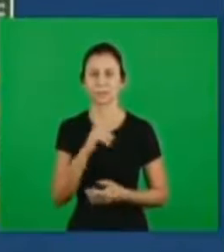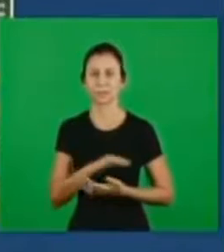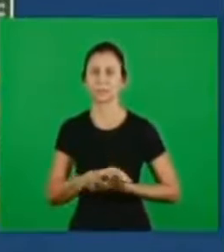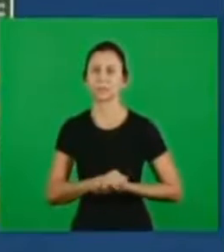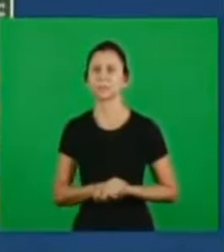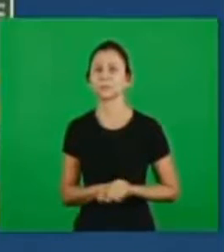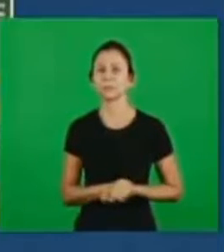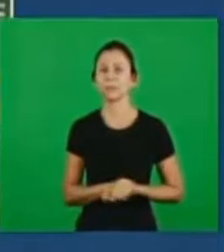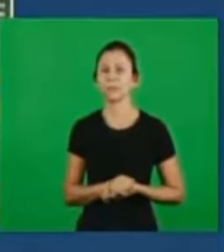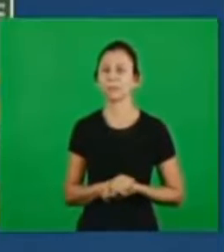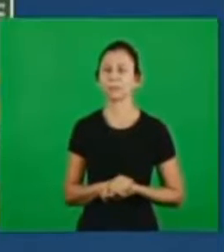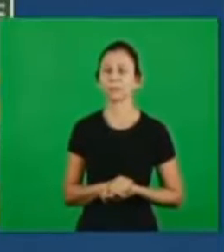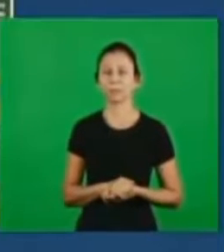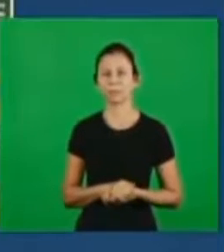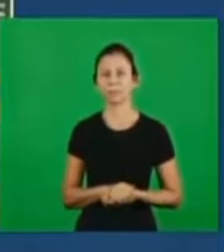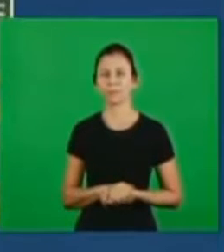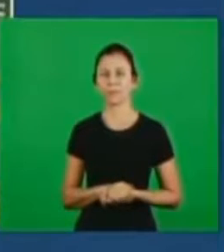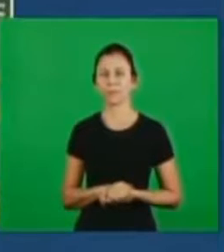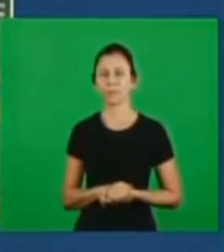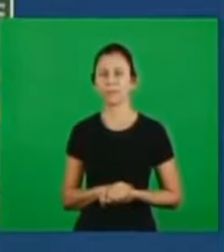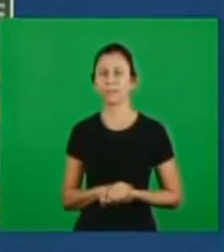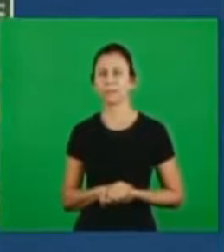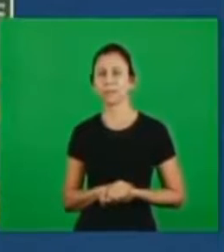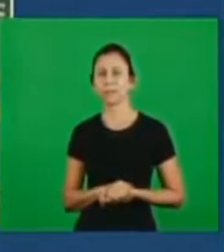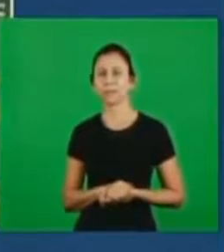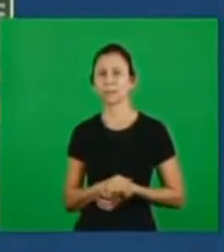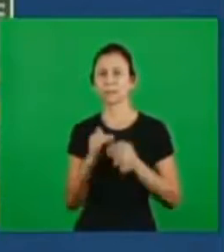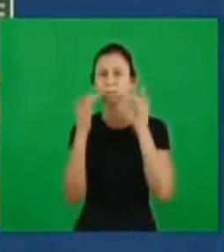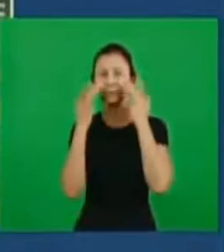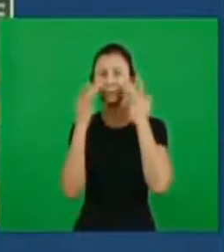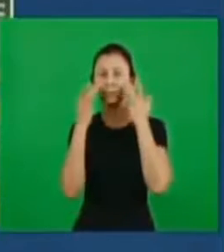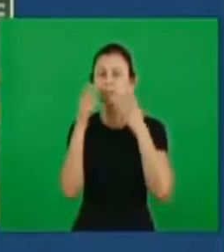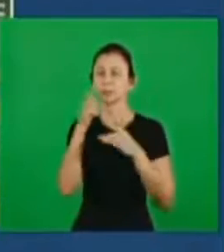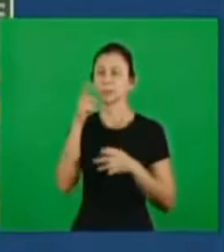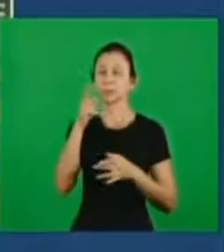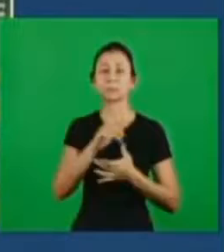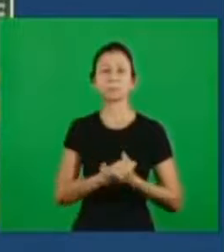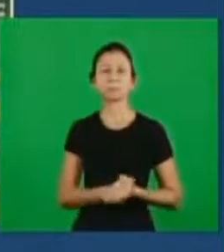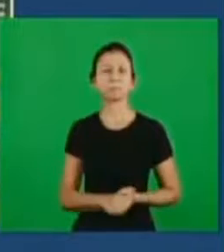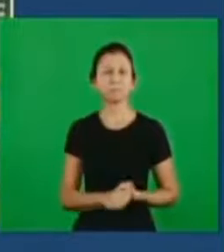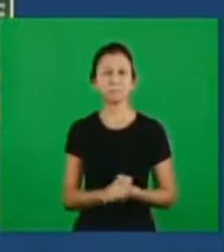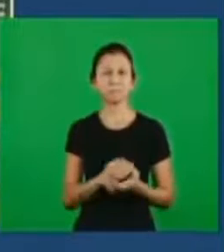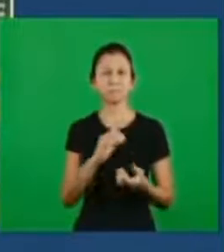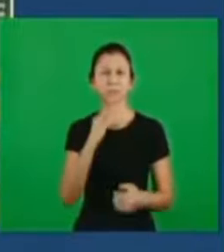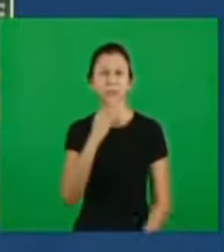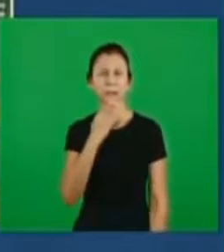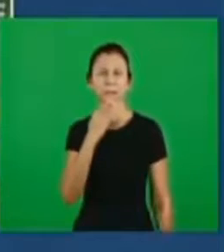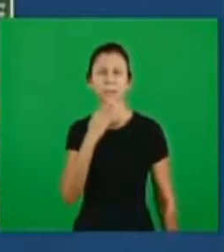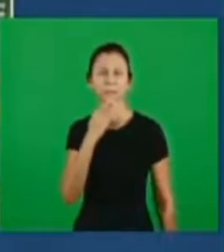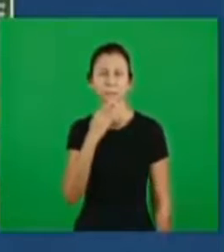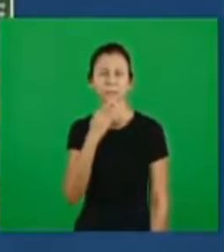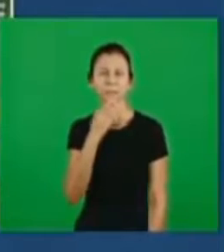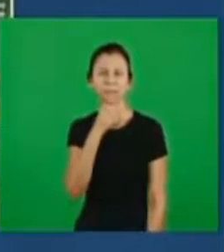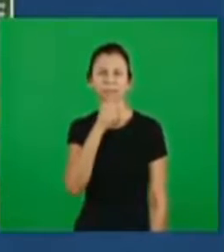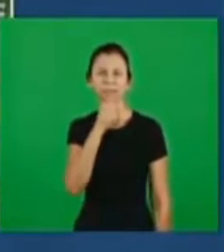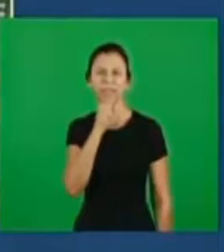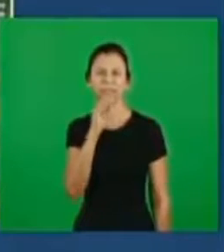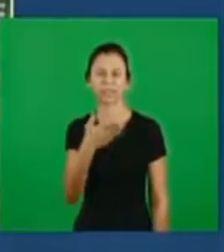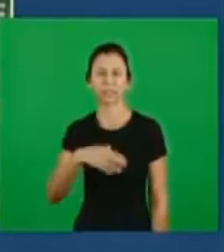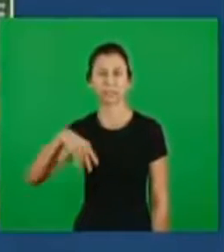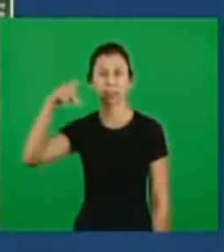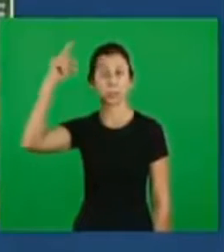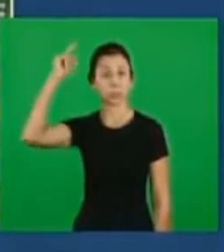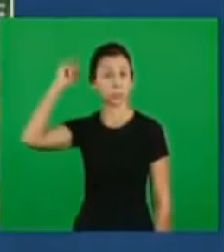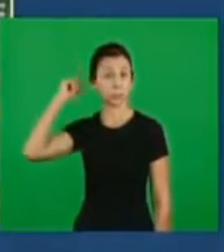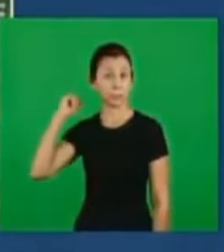here, this amphitheater. There are the ruins of what existed on the amphitheater,